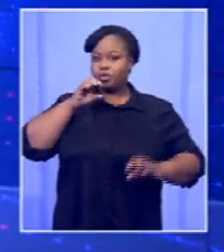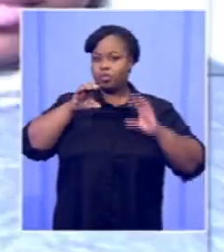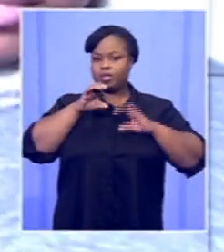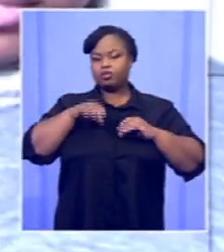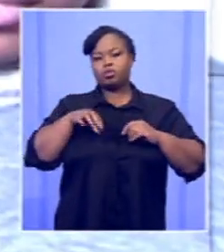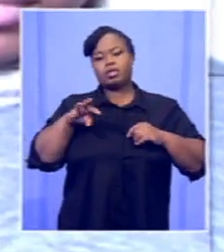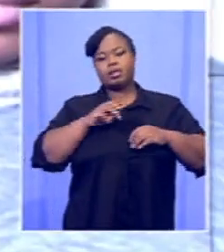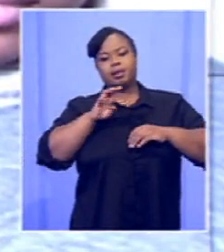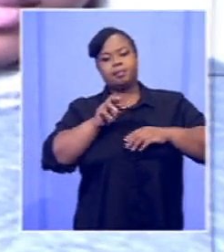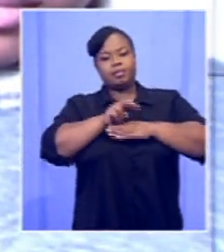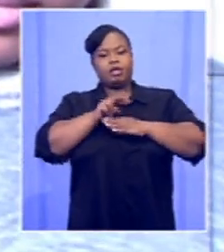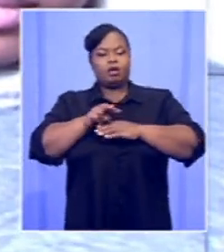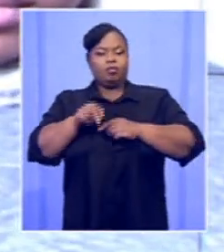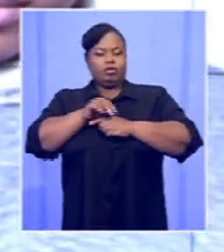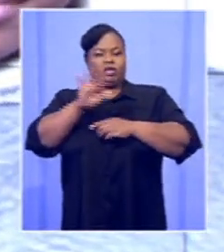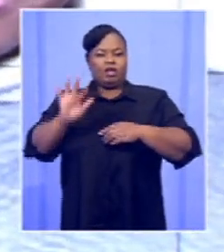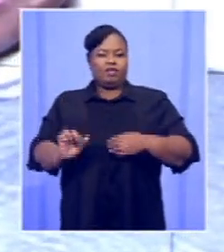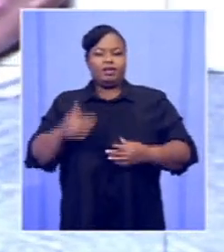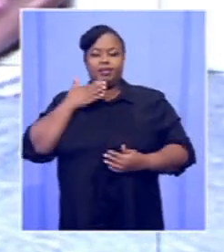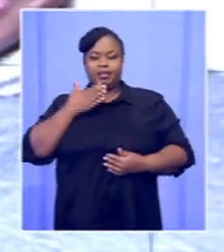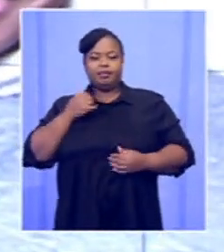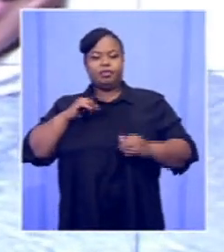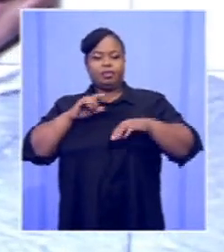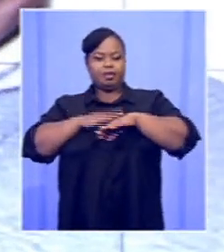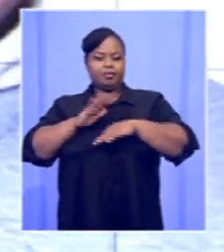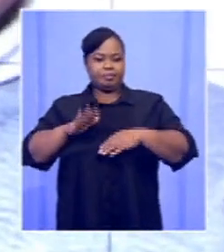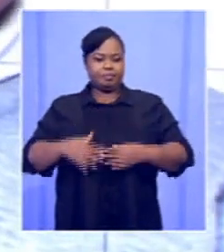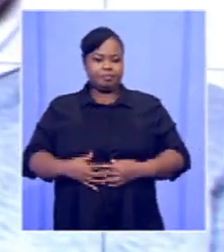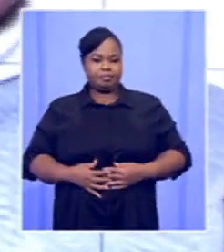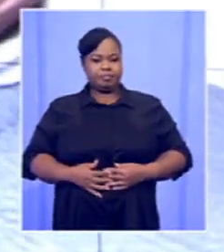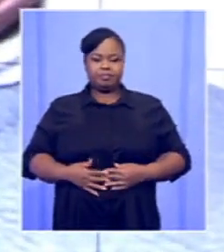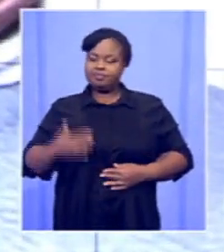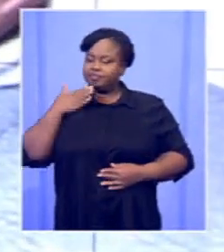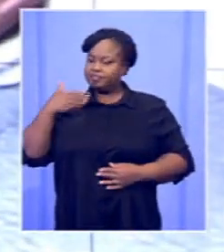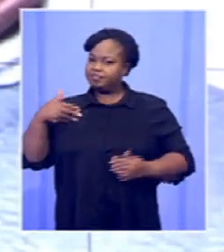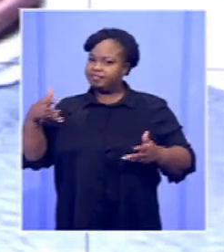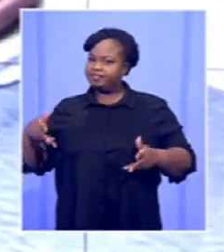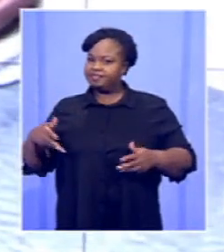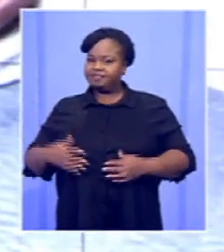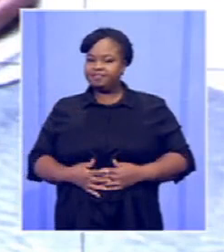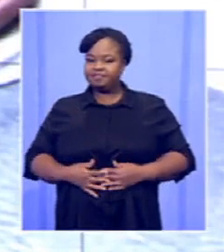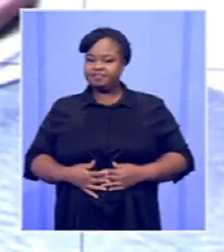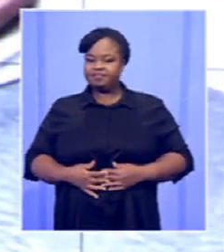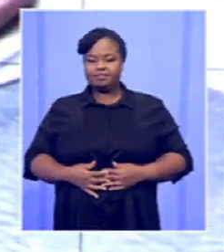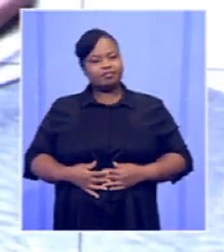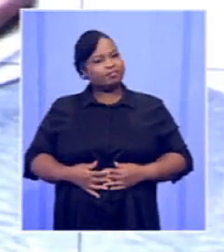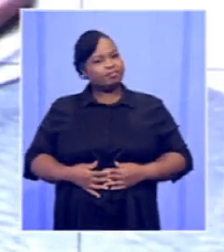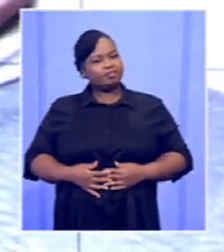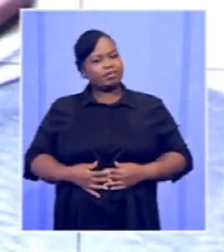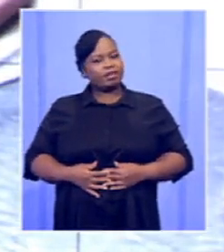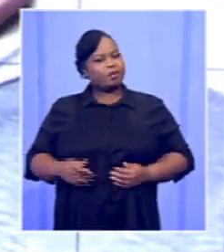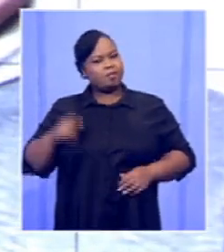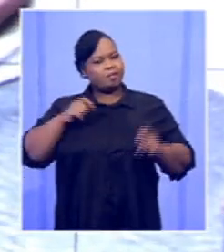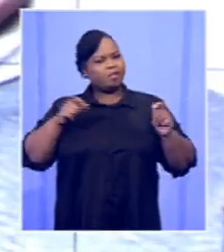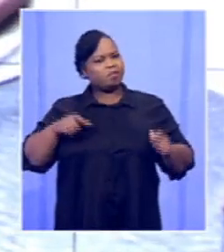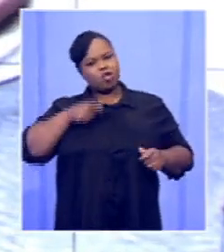Monitoring Africa. Very good day to you. Thank you so much for making the time. Thank you for having me. How has the initial reaction